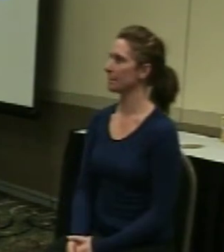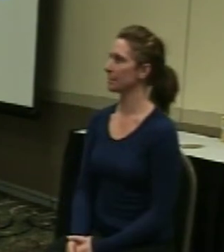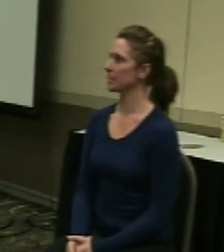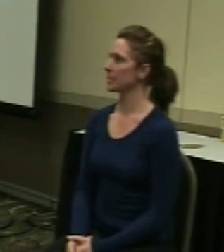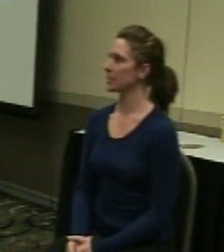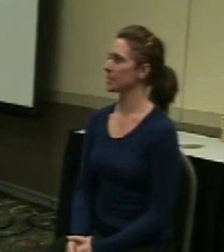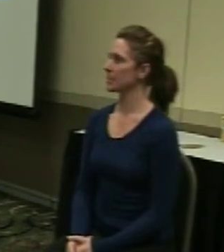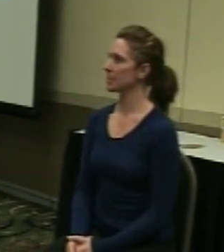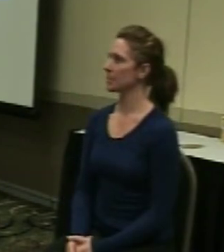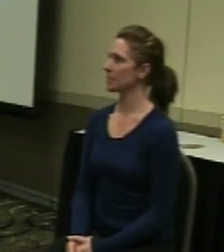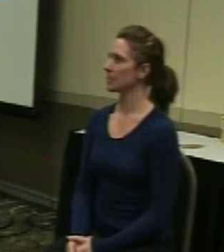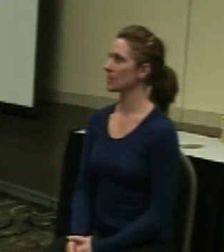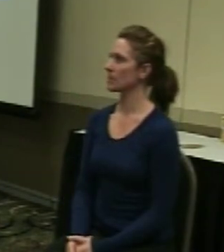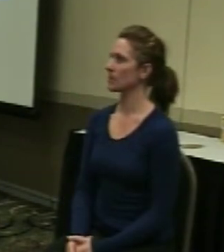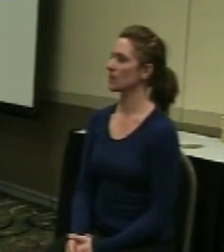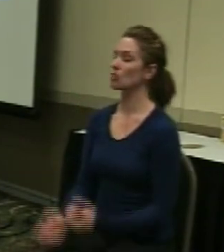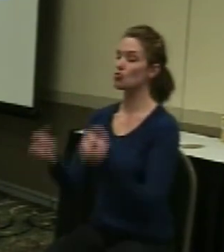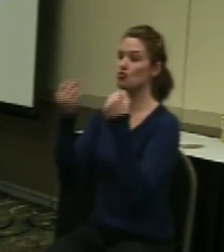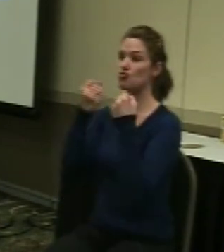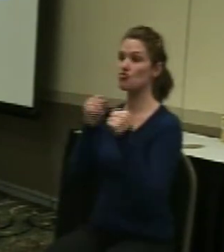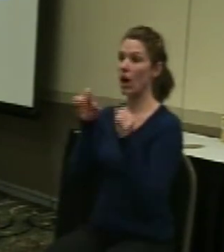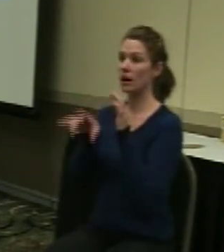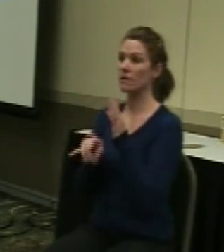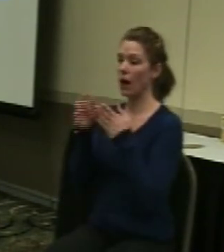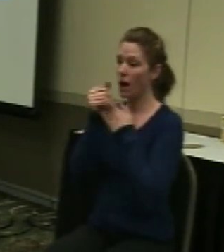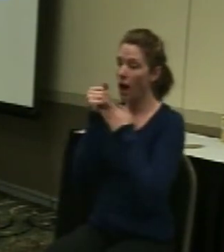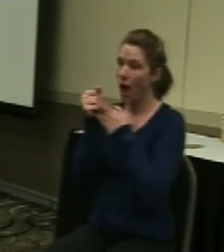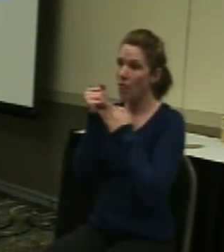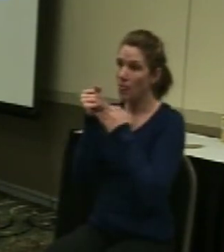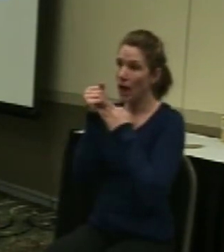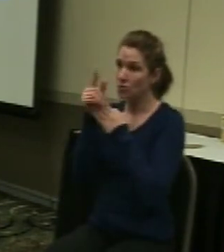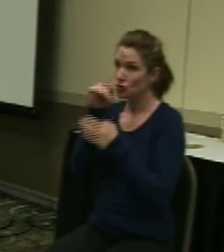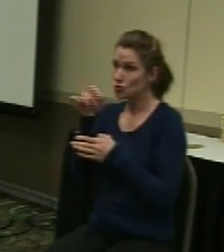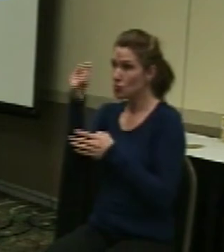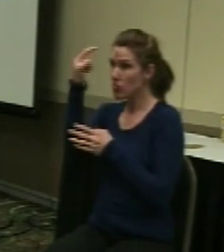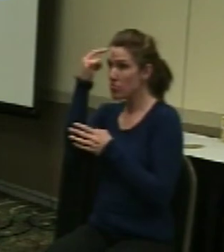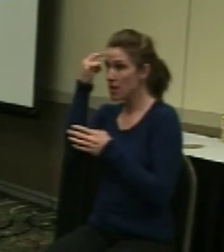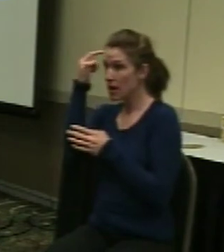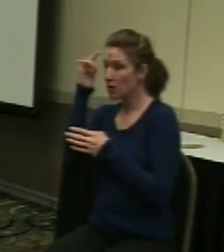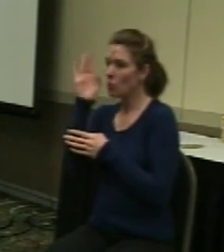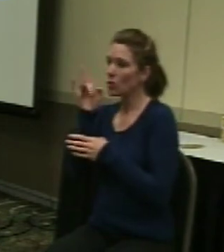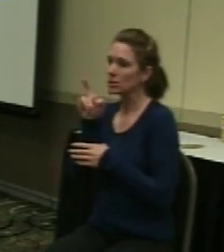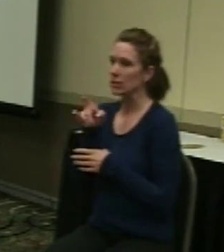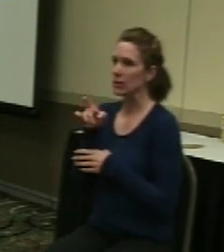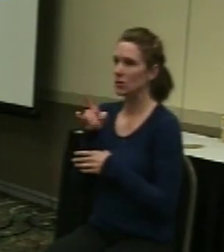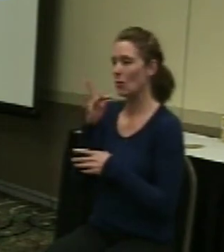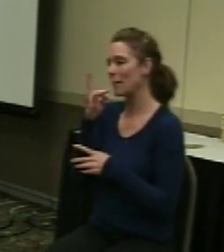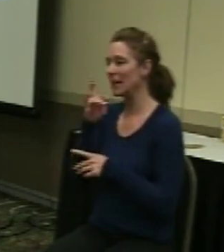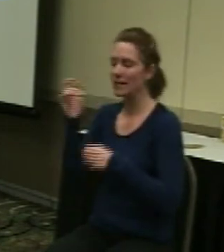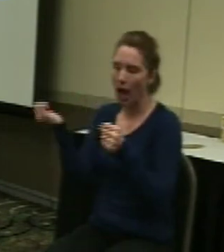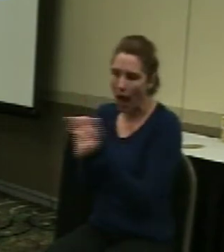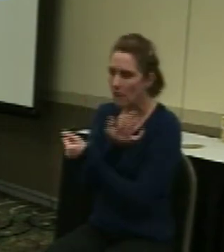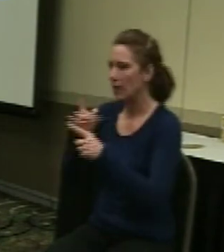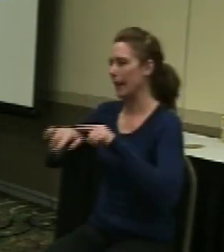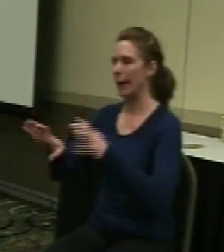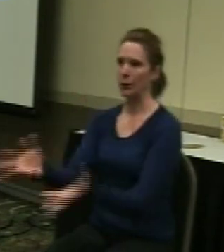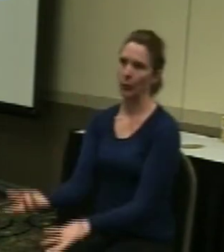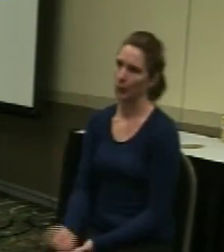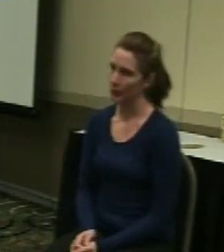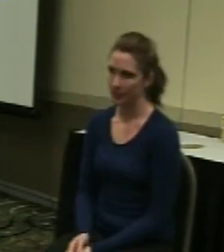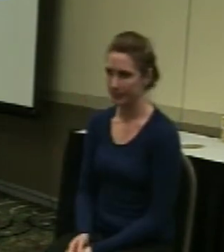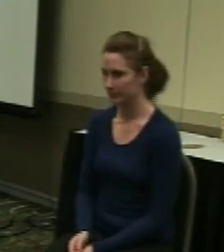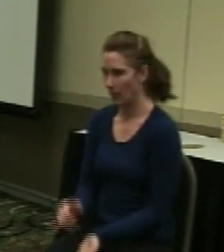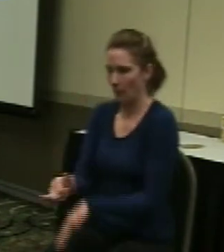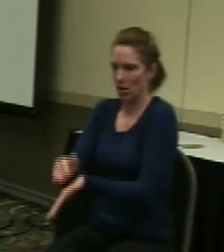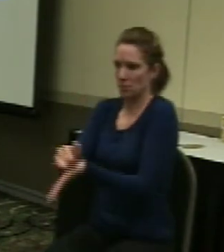So, trying to get guidelines on what it is that you think indeed you're going to be doing, because you can't do everything, is what your point is, I think.